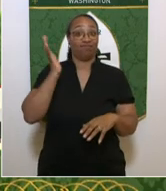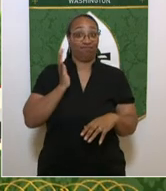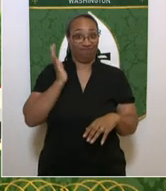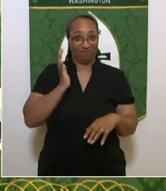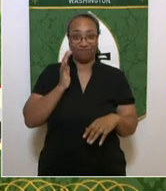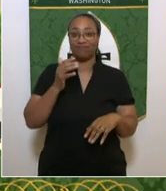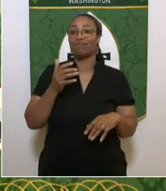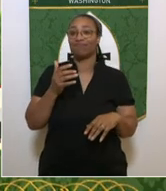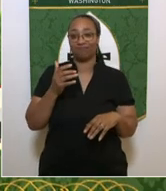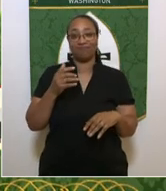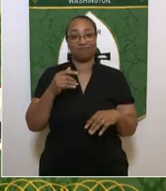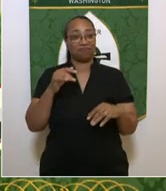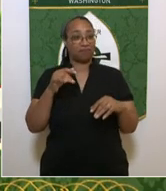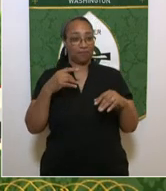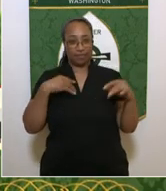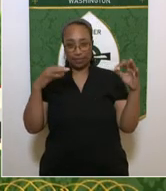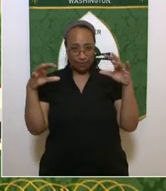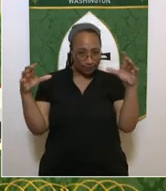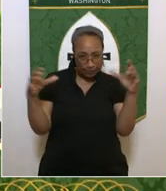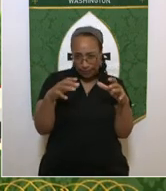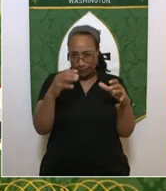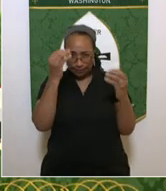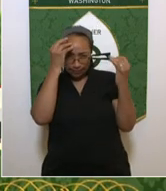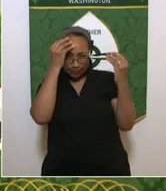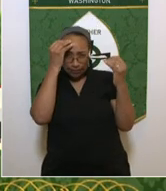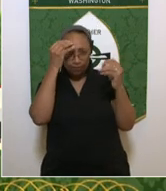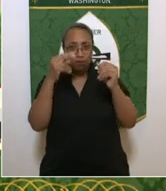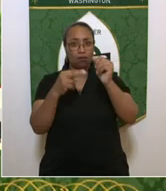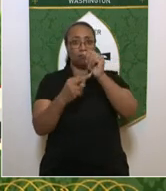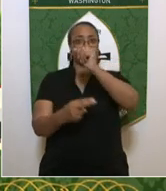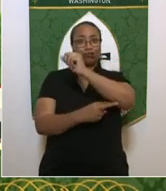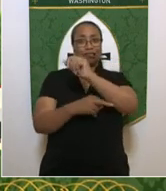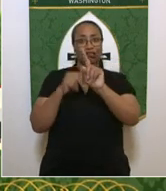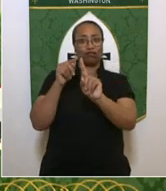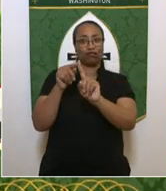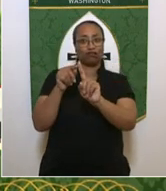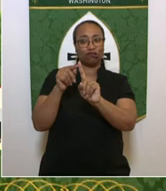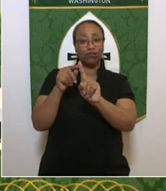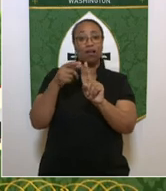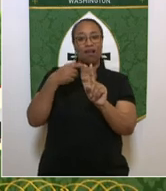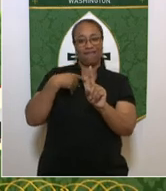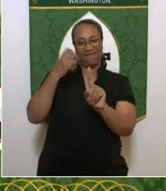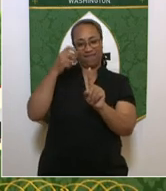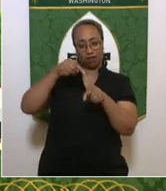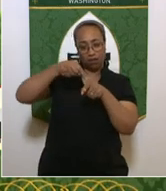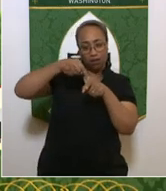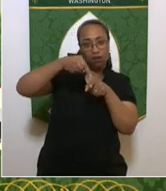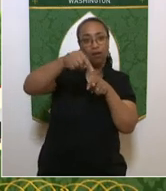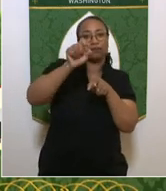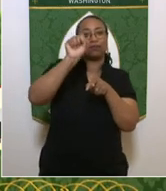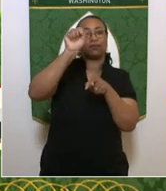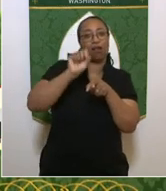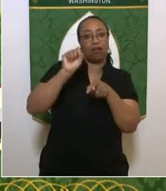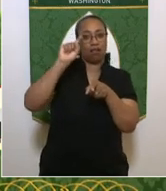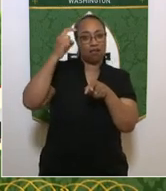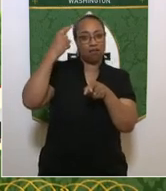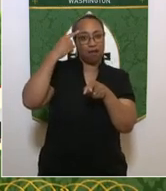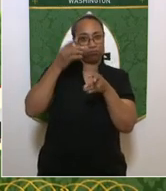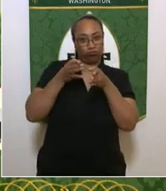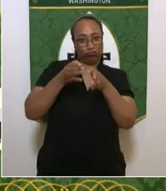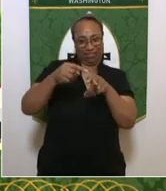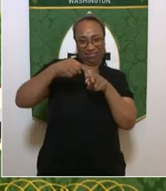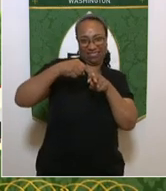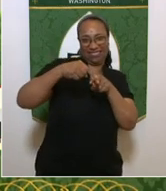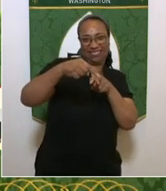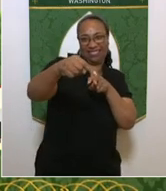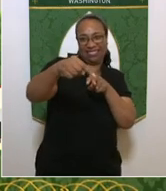South Capitol Street Bridge. And it had been a big infrastructure project that had been stuck for years and